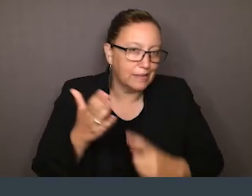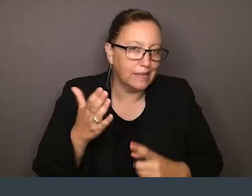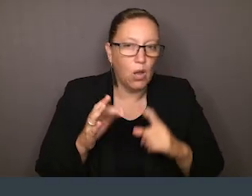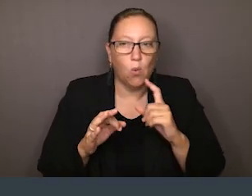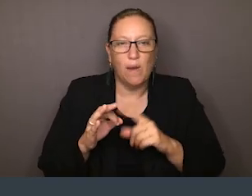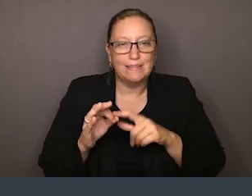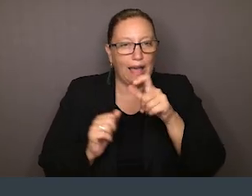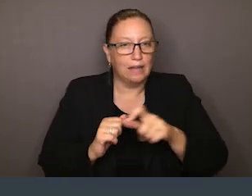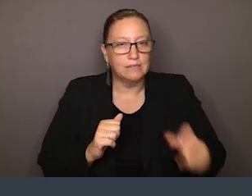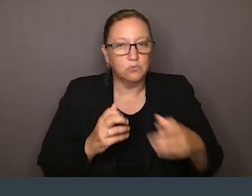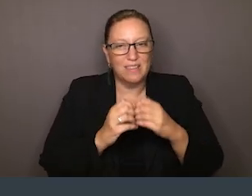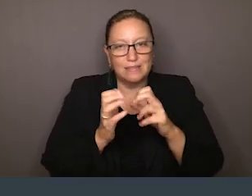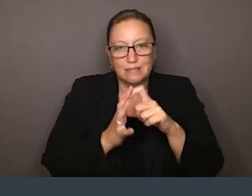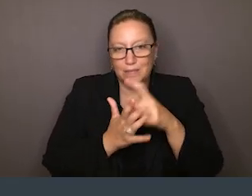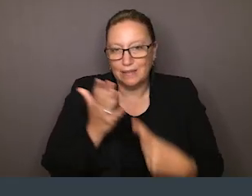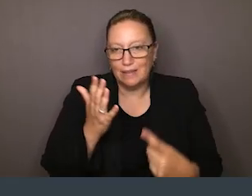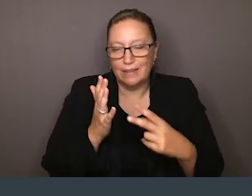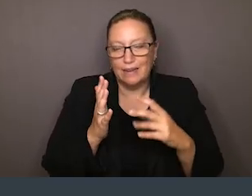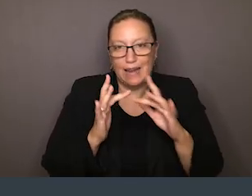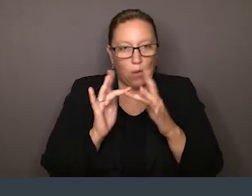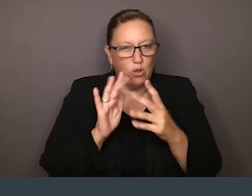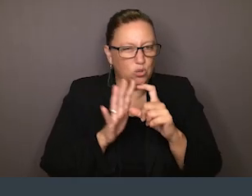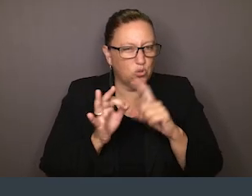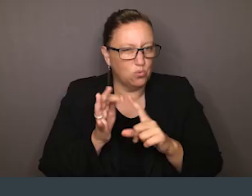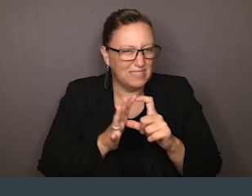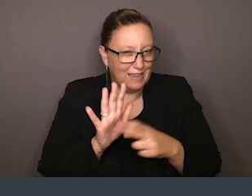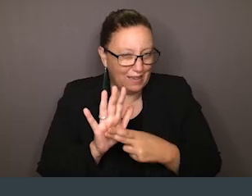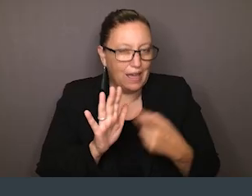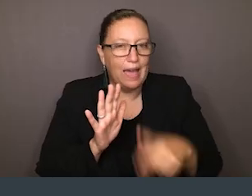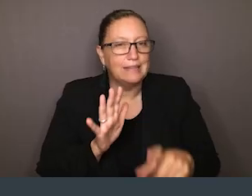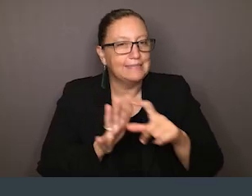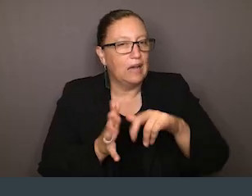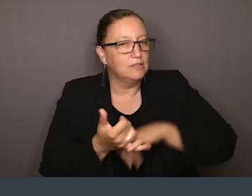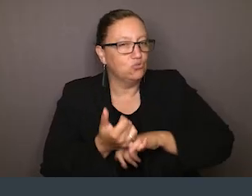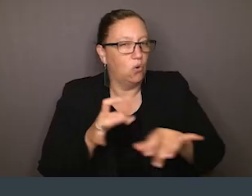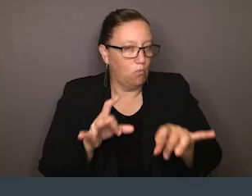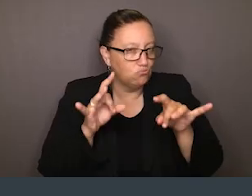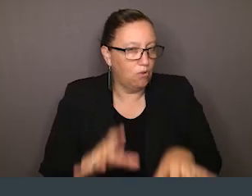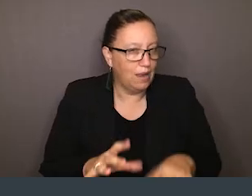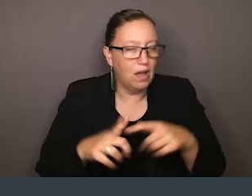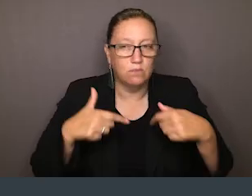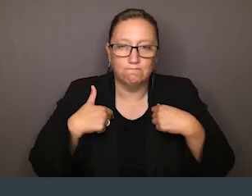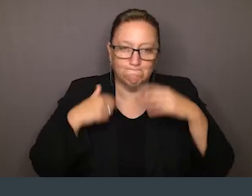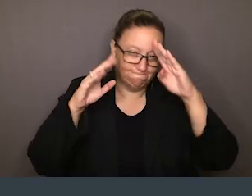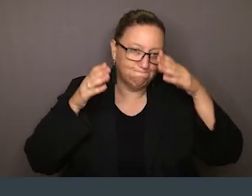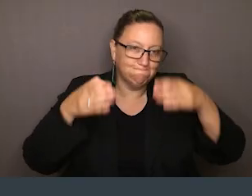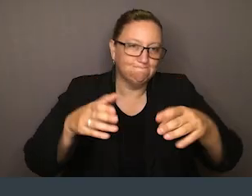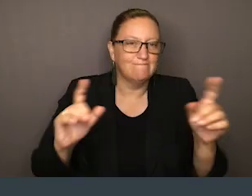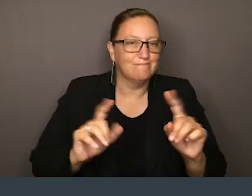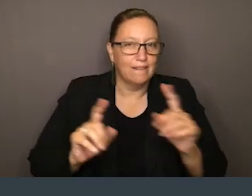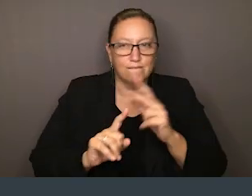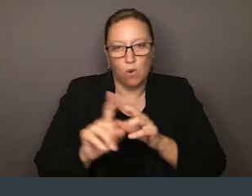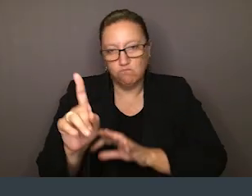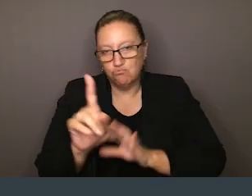Disability, Queenslanders with Disability Network, and Down Syndrome Australia, we focus on improving mental